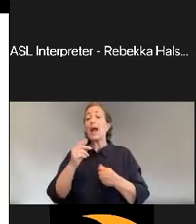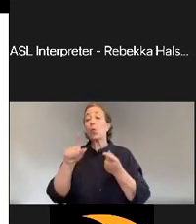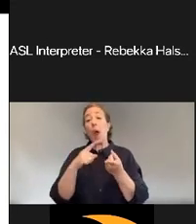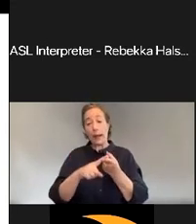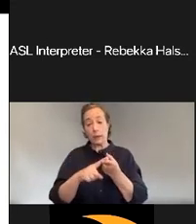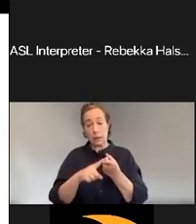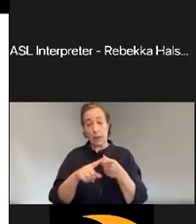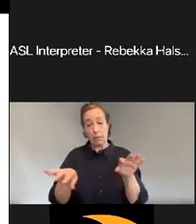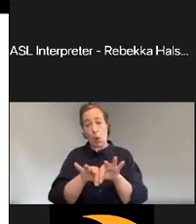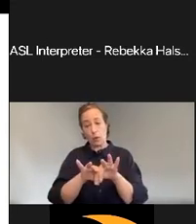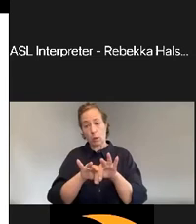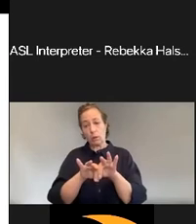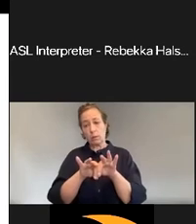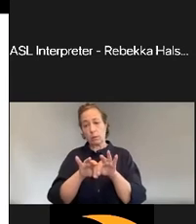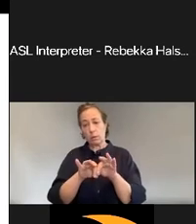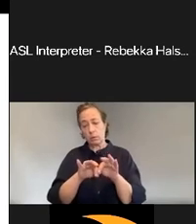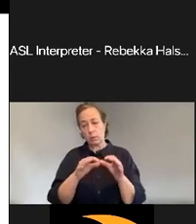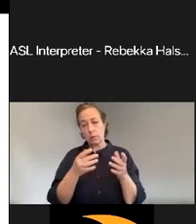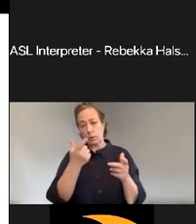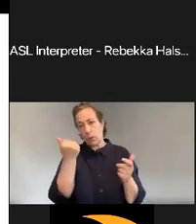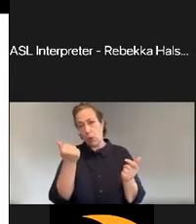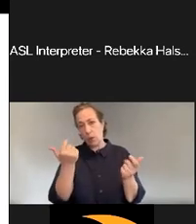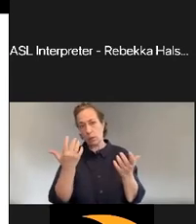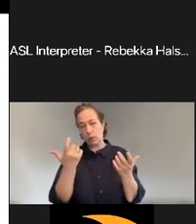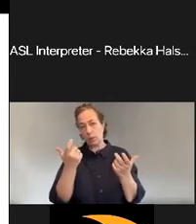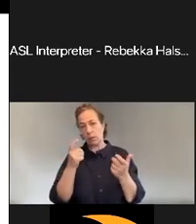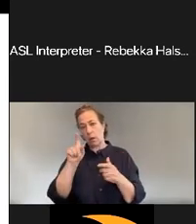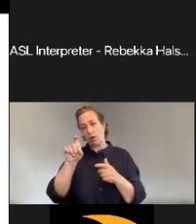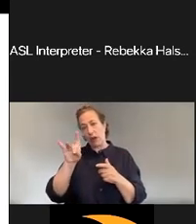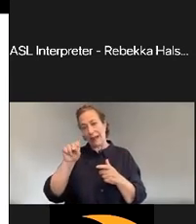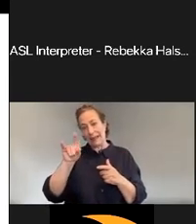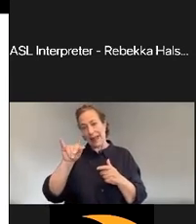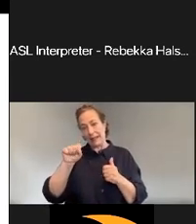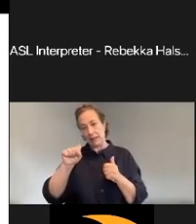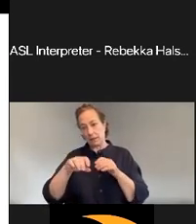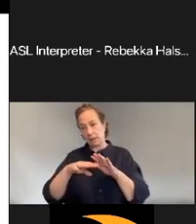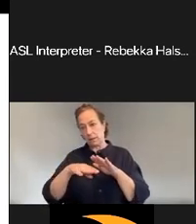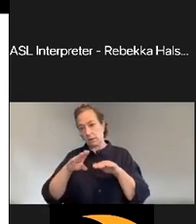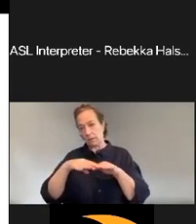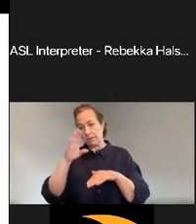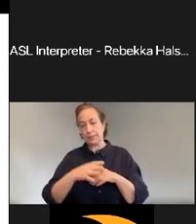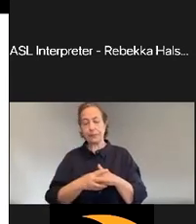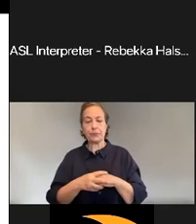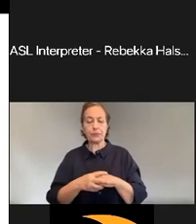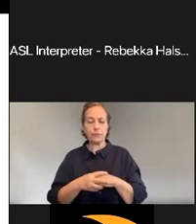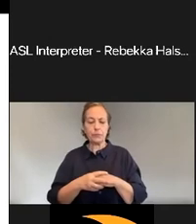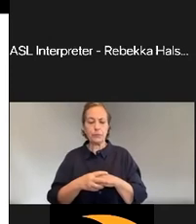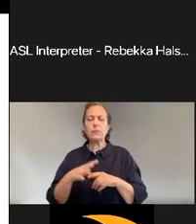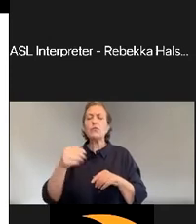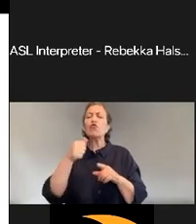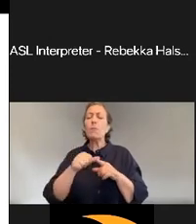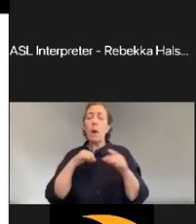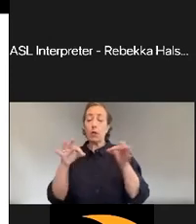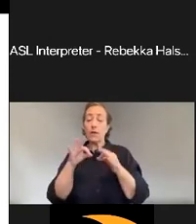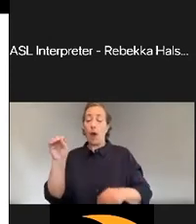because it could affect whether the complaint is timely. As I mentioned in my description of OCR in the beginning, OCR's